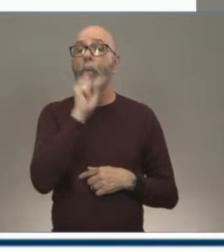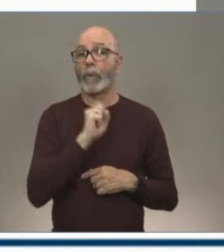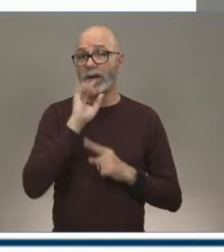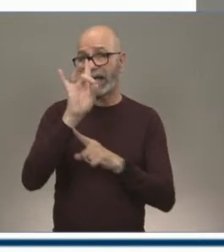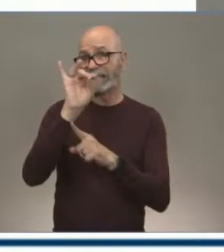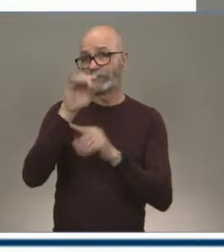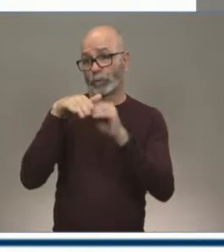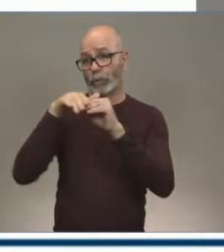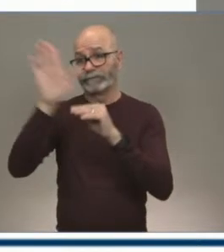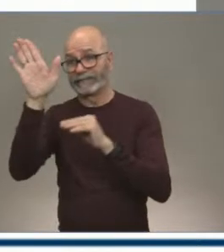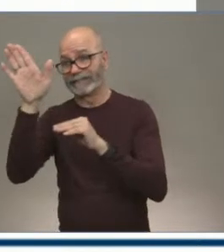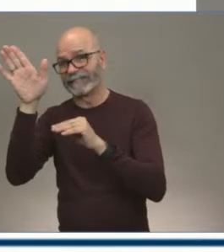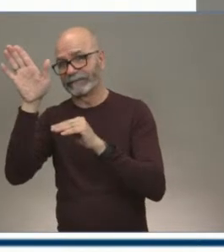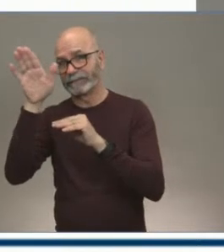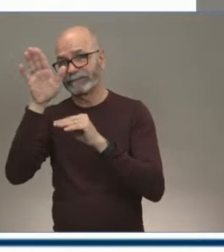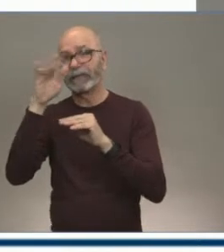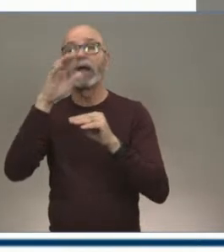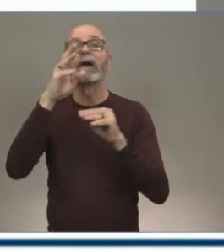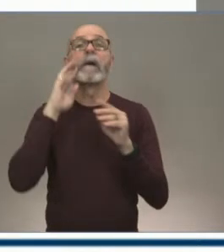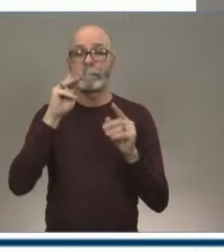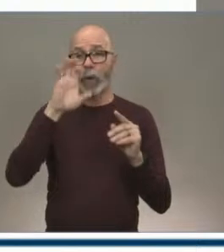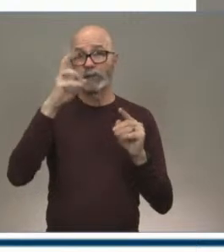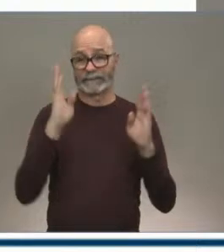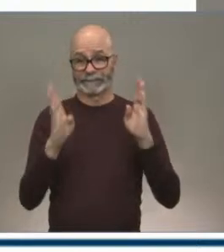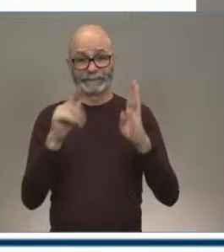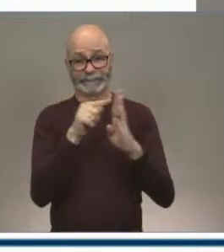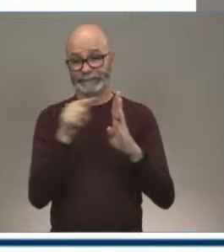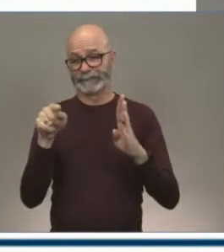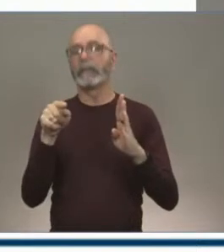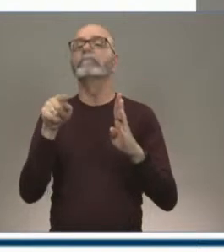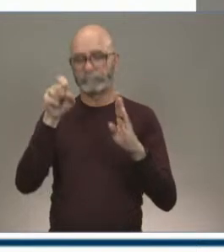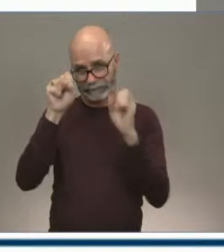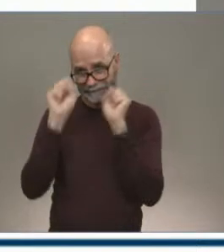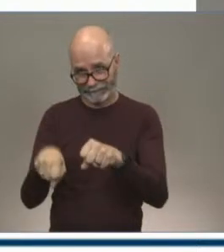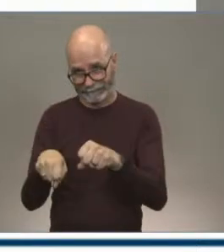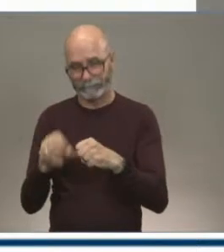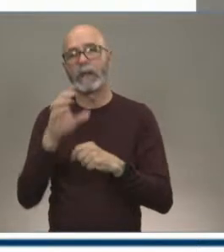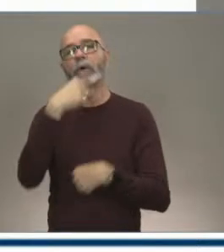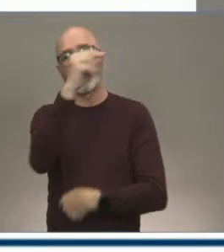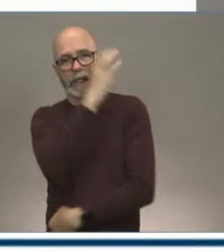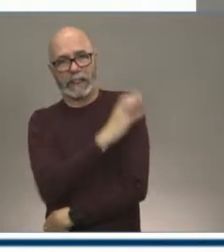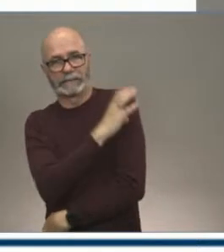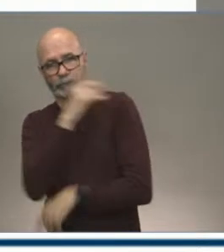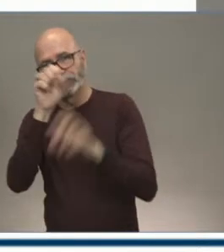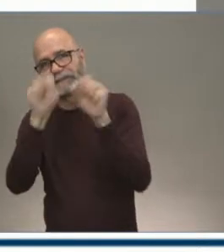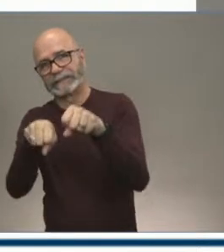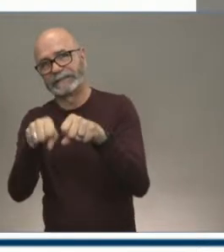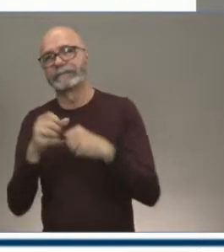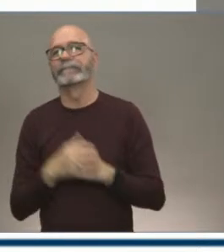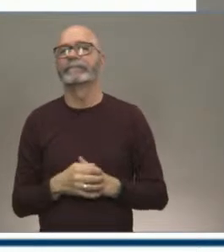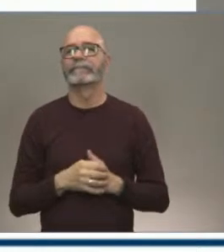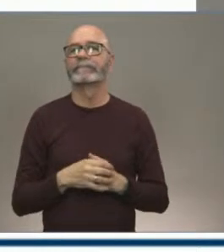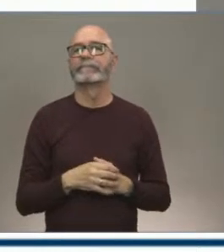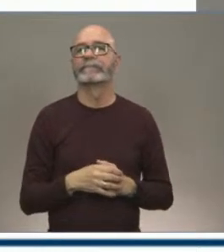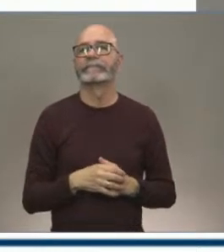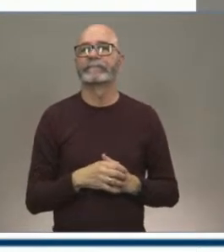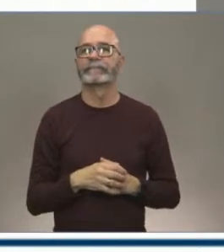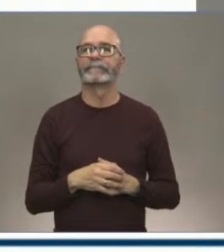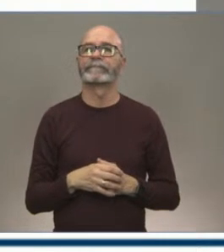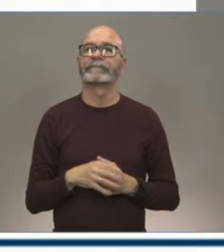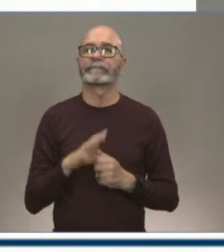an appointment at one of the community clinics. The booking and the start dates of these clinics will be staggered throughout the month of